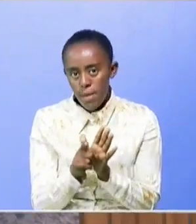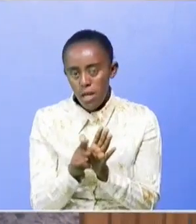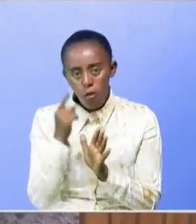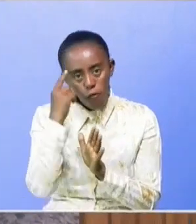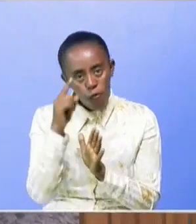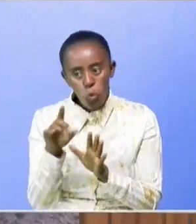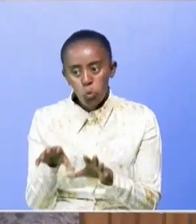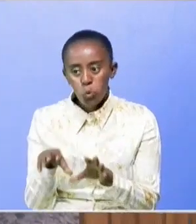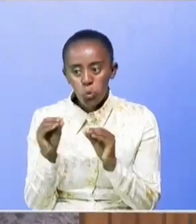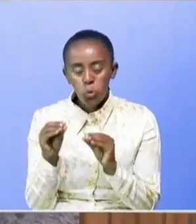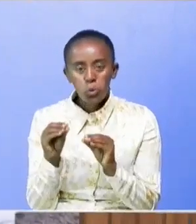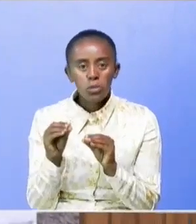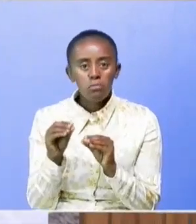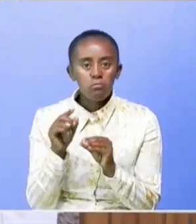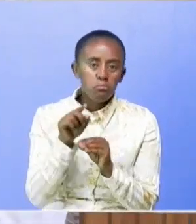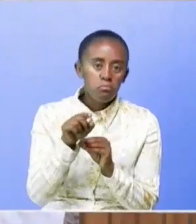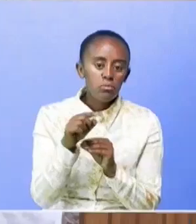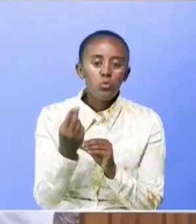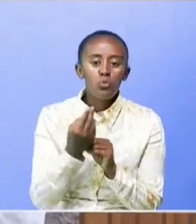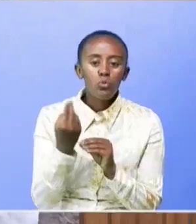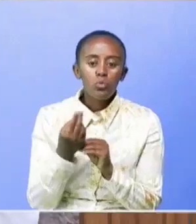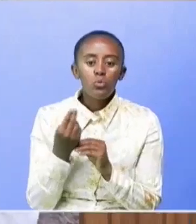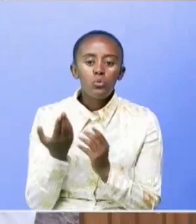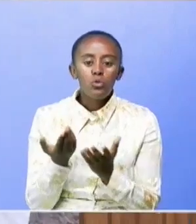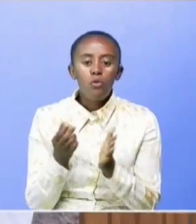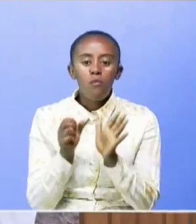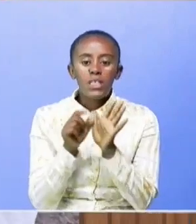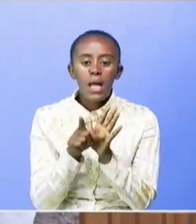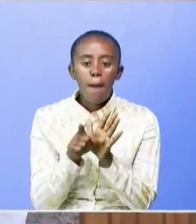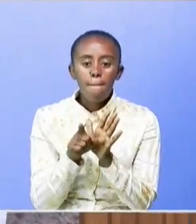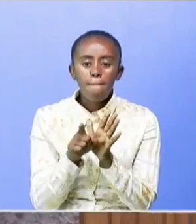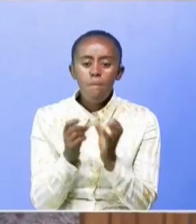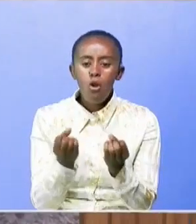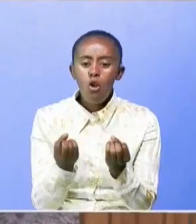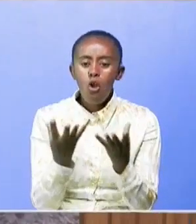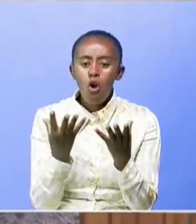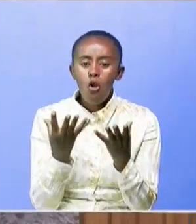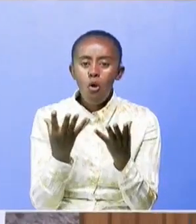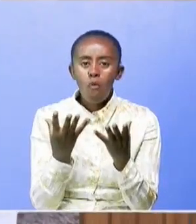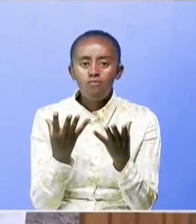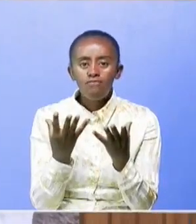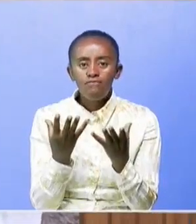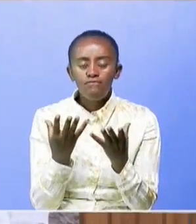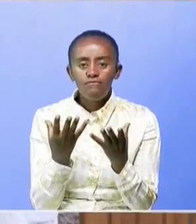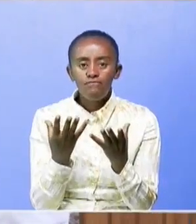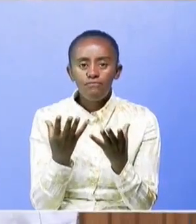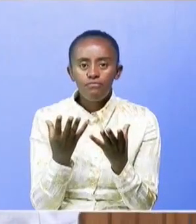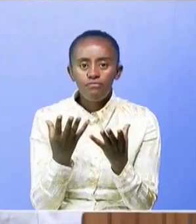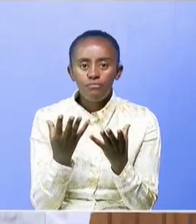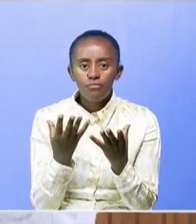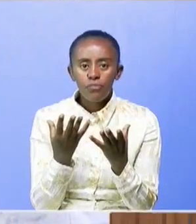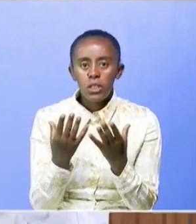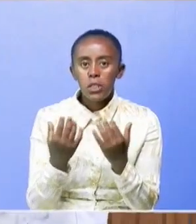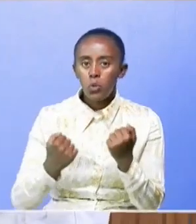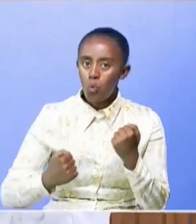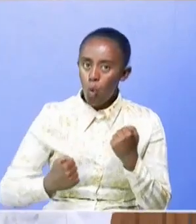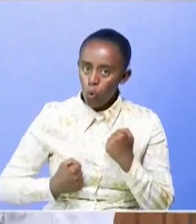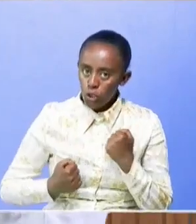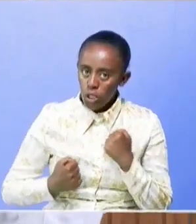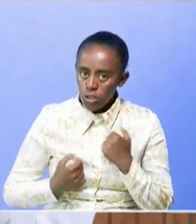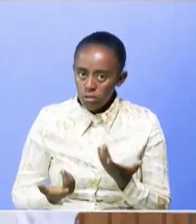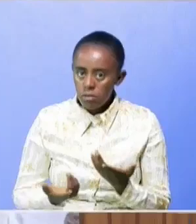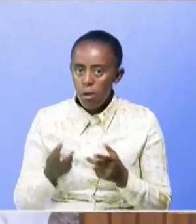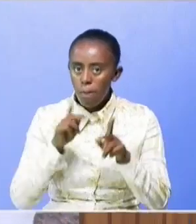for students. It could be used, for example, for a lot of time. It's used for soldiers,